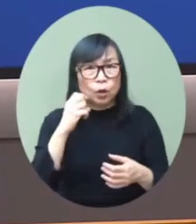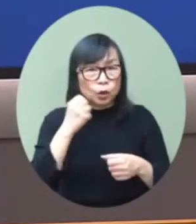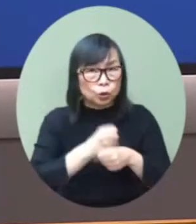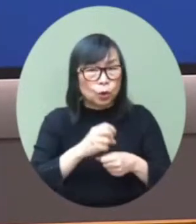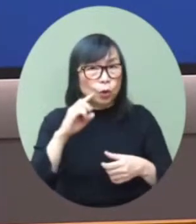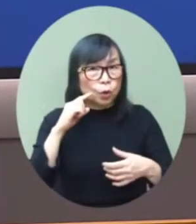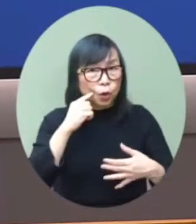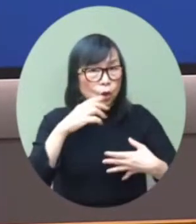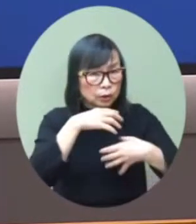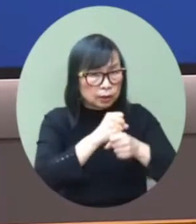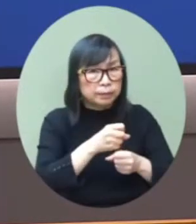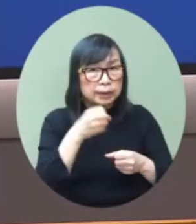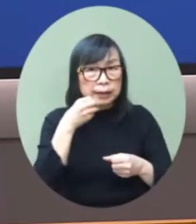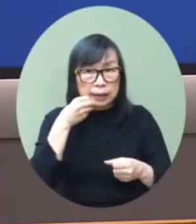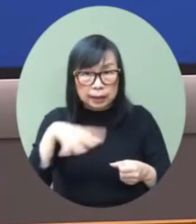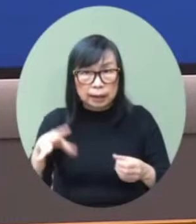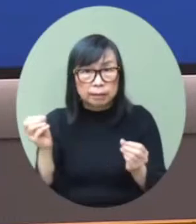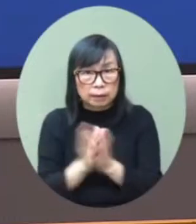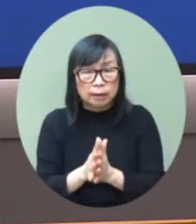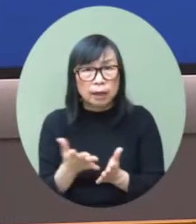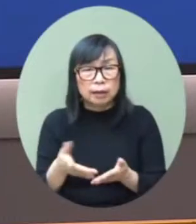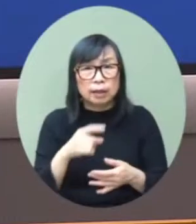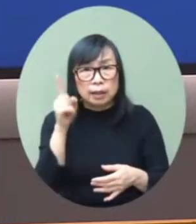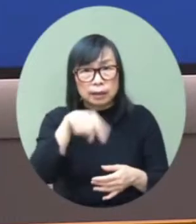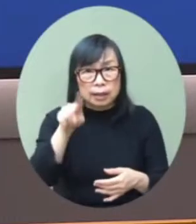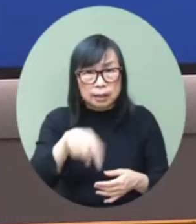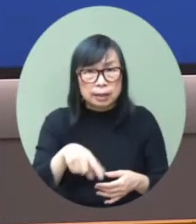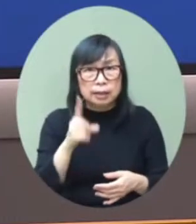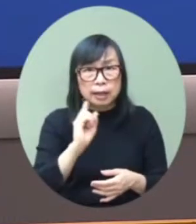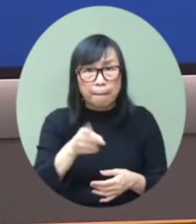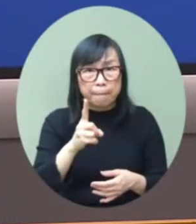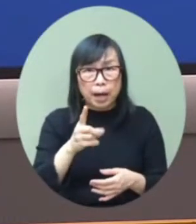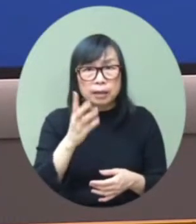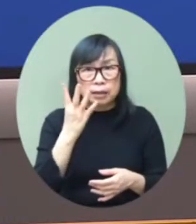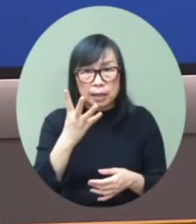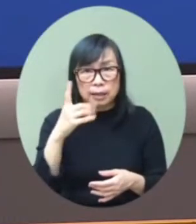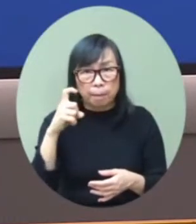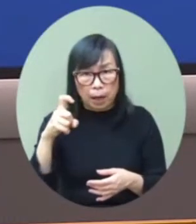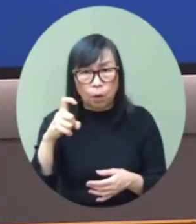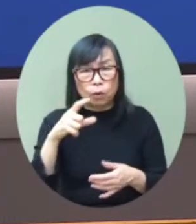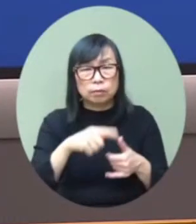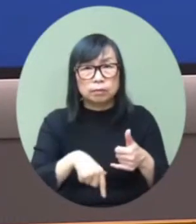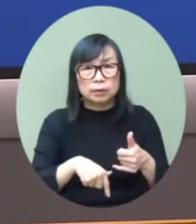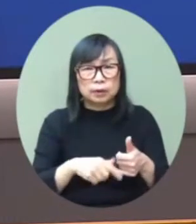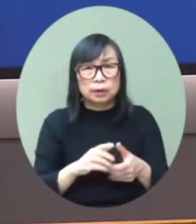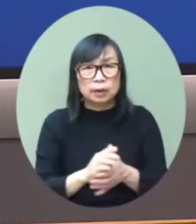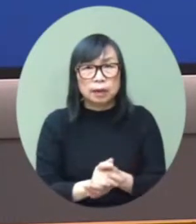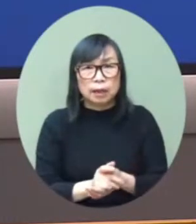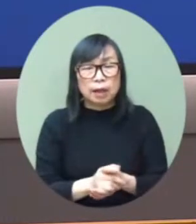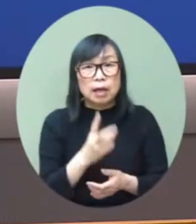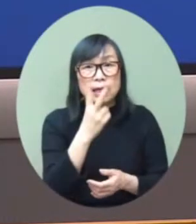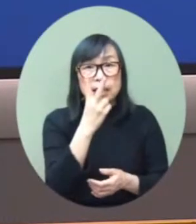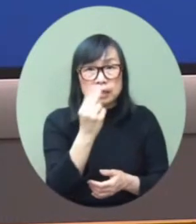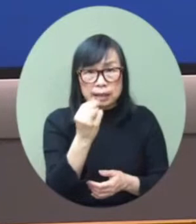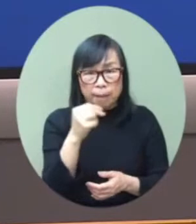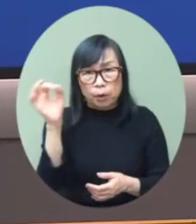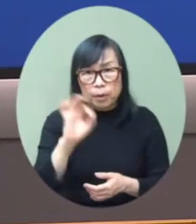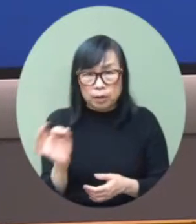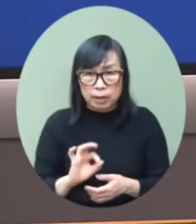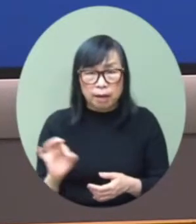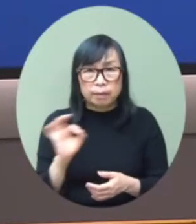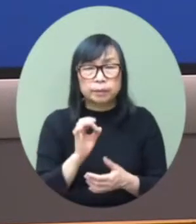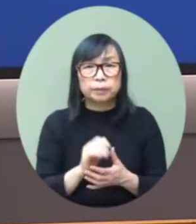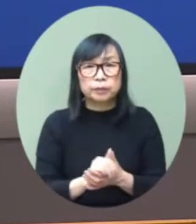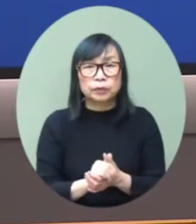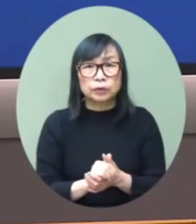Well, from the information we have obtained, there are 1,149 residents, which is